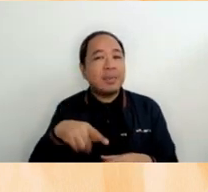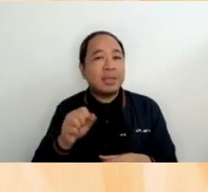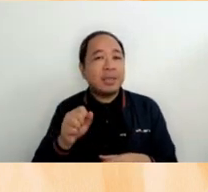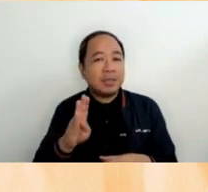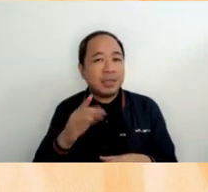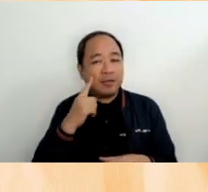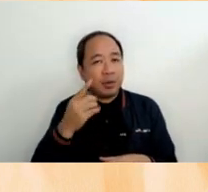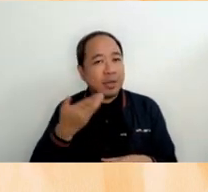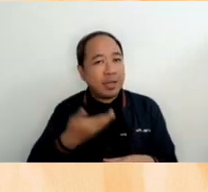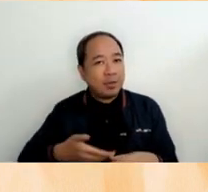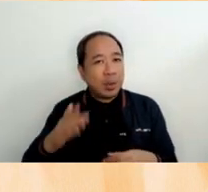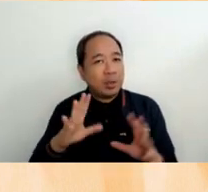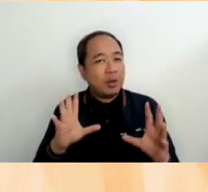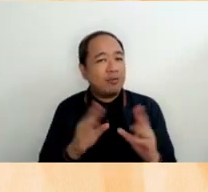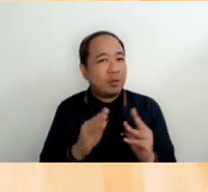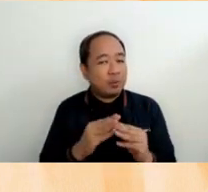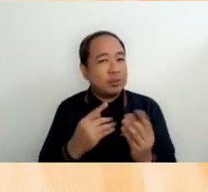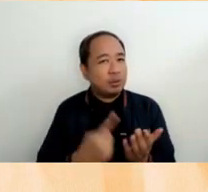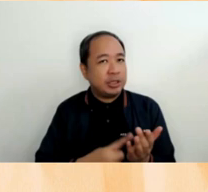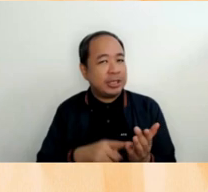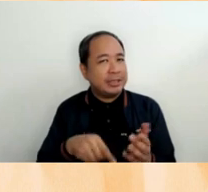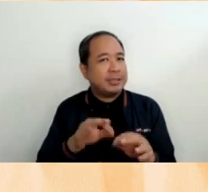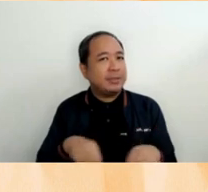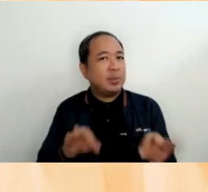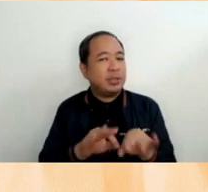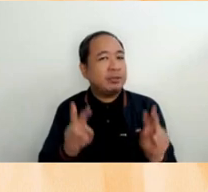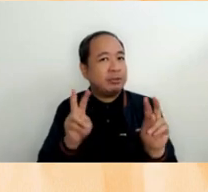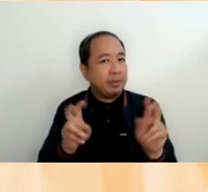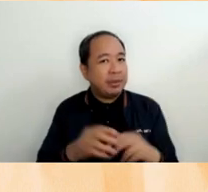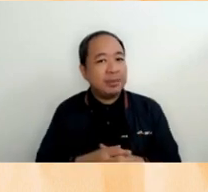and listen. Maraming salamat po.